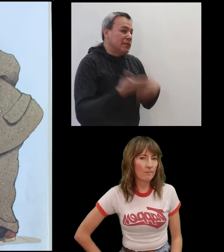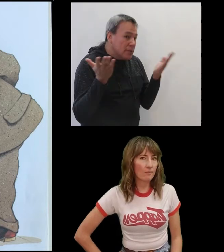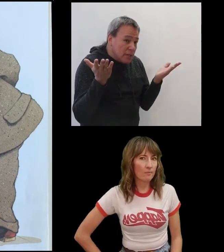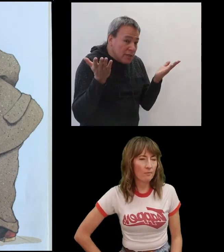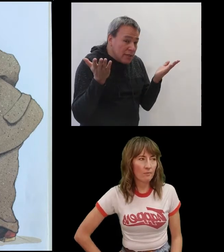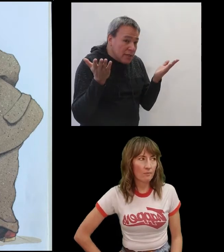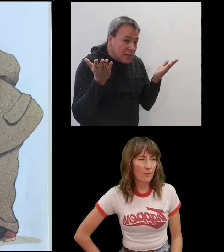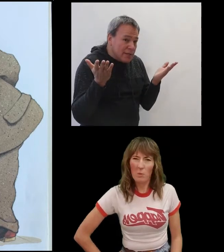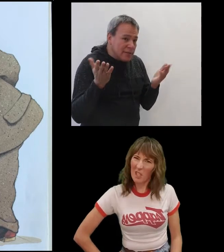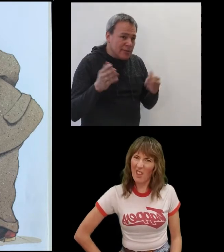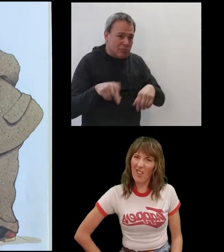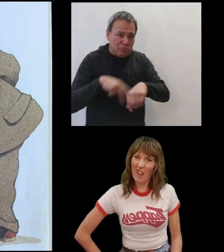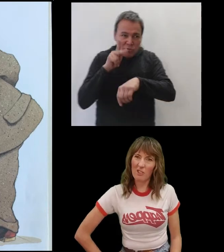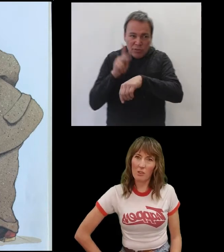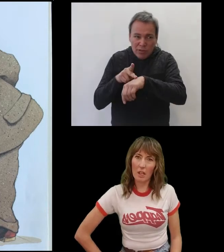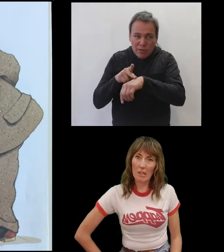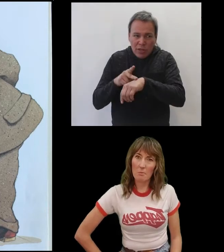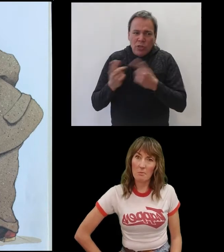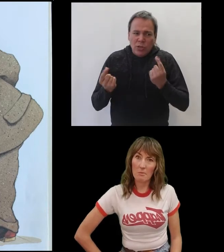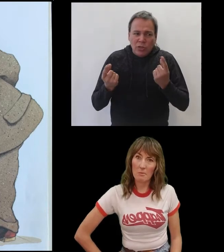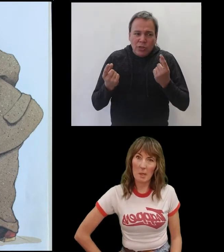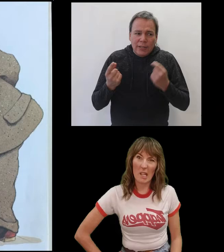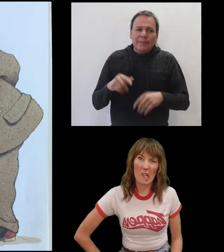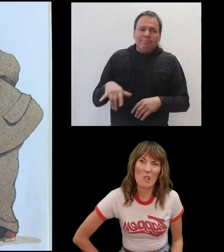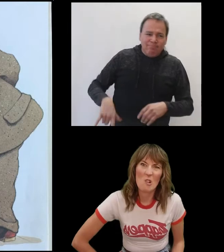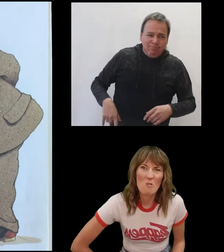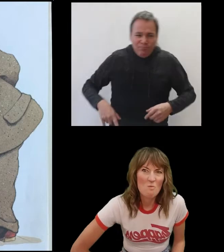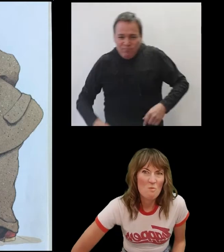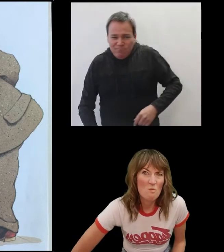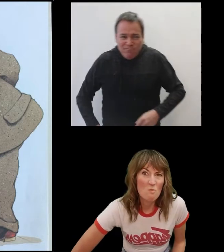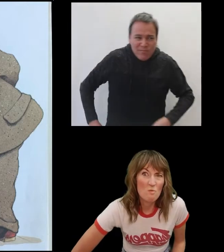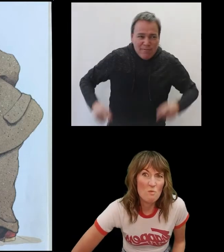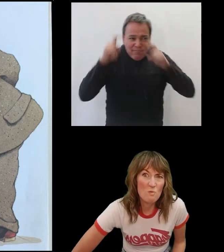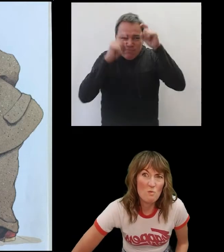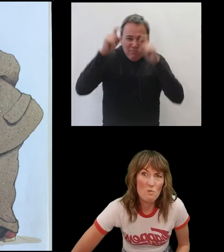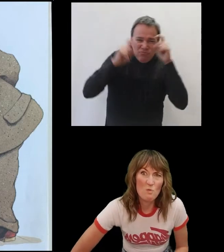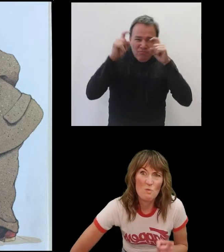face. What do you think that looks like? Maybe like this.